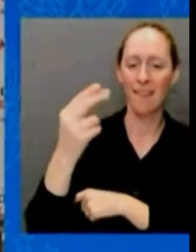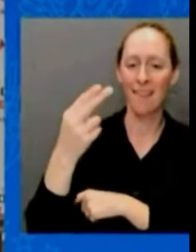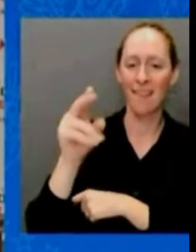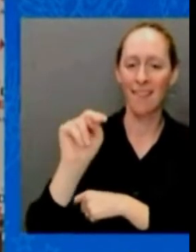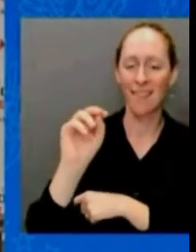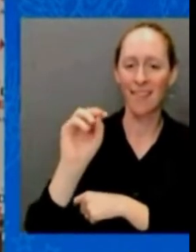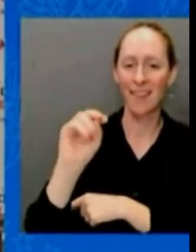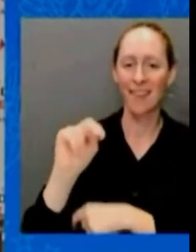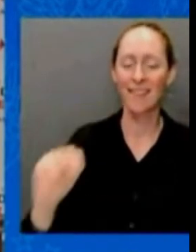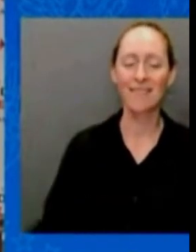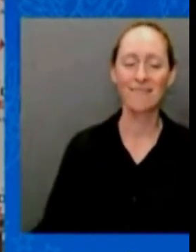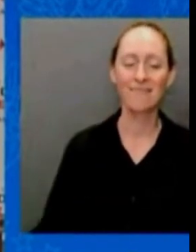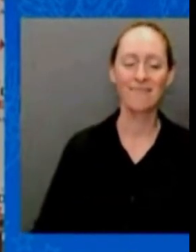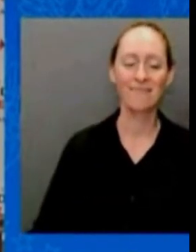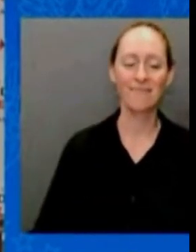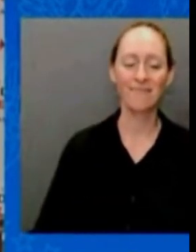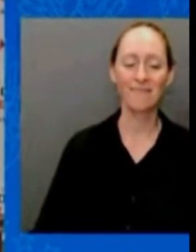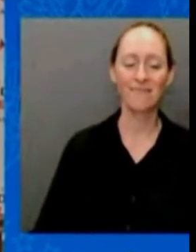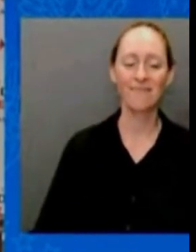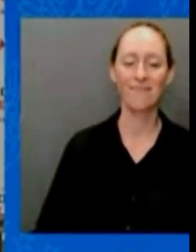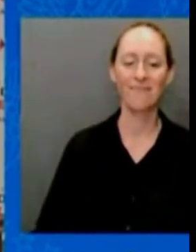Who through his leadership and vision